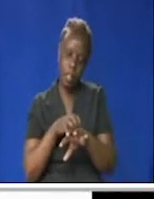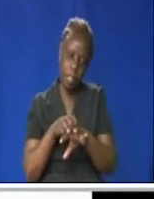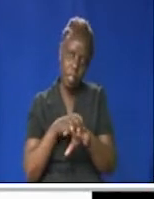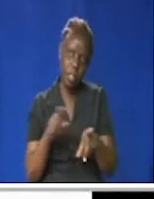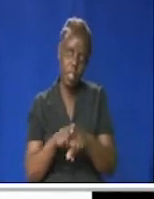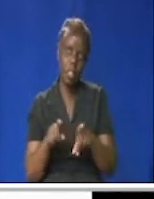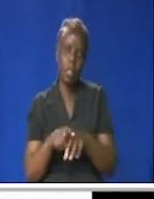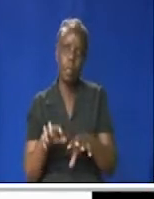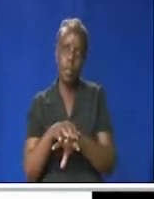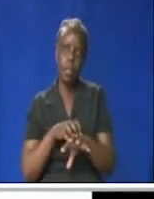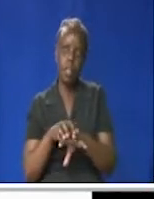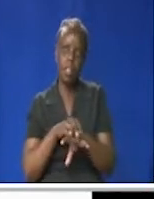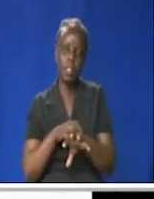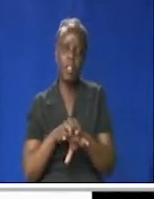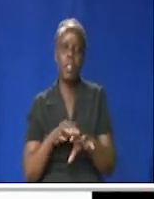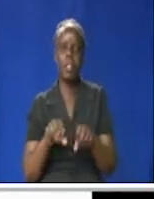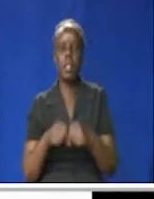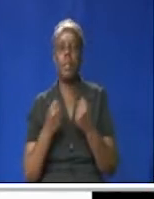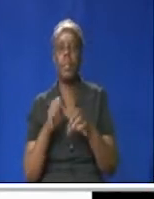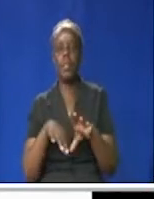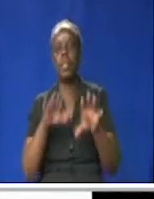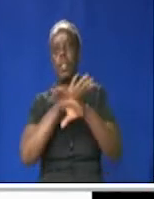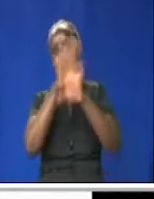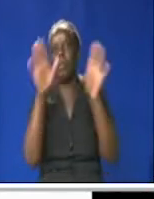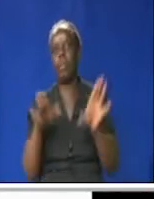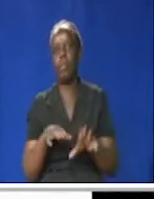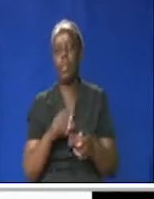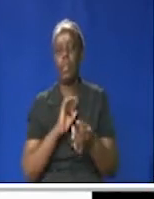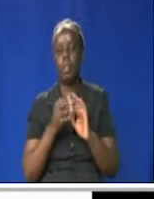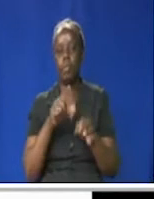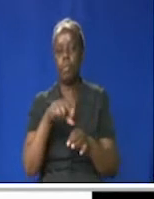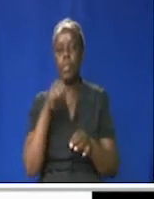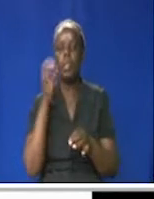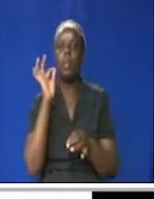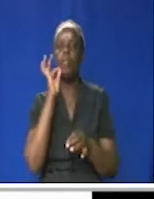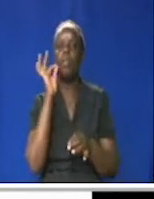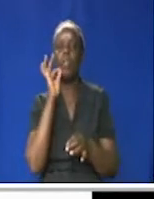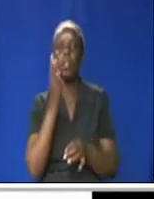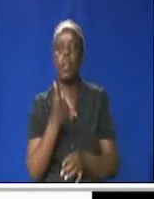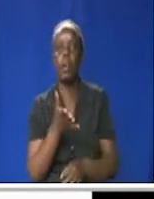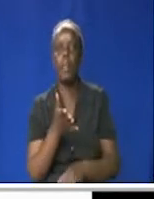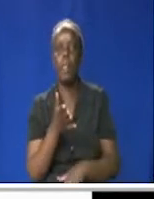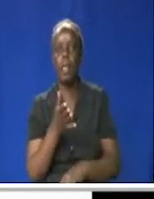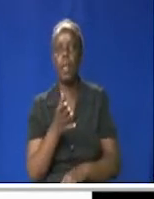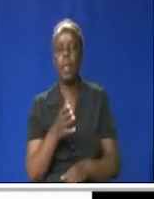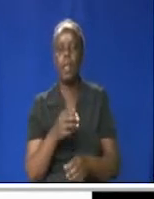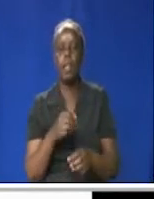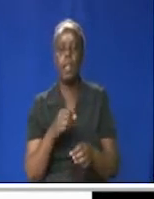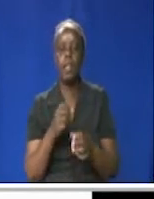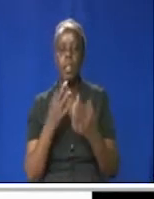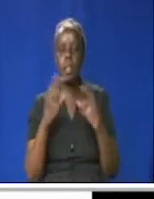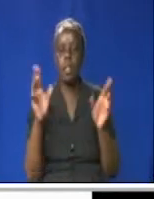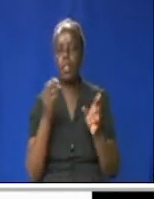that occurs in our environment. If you take a fruit, any ripe